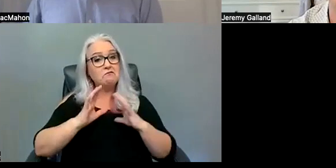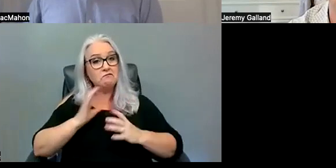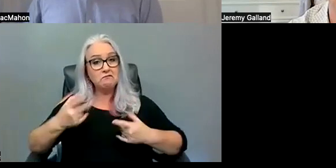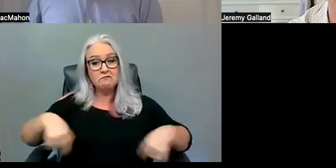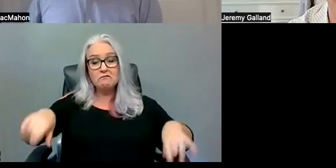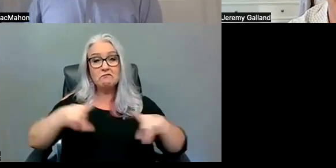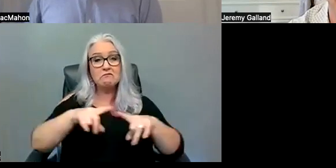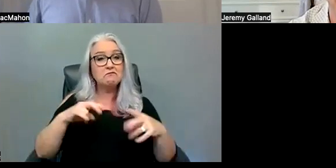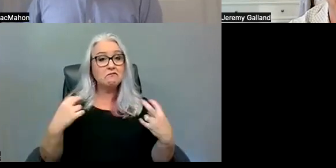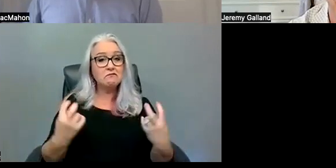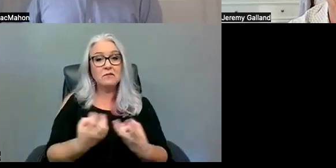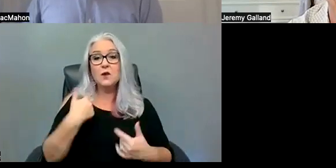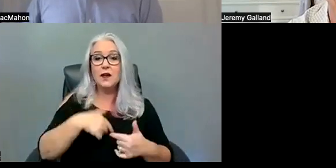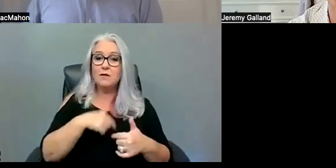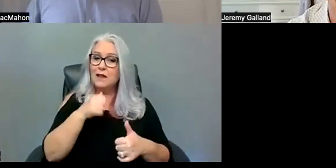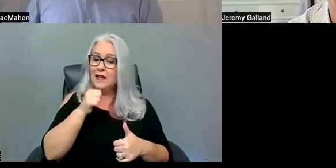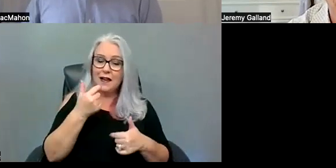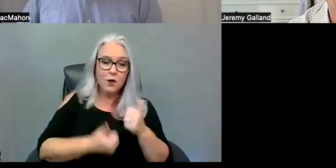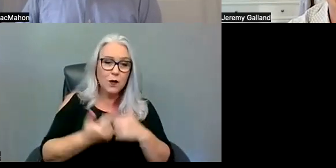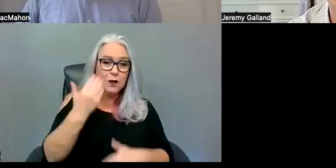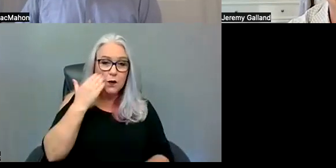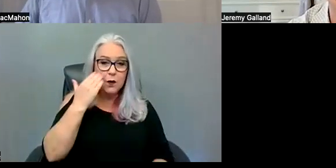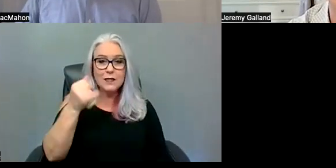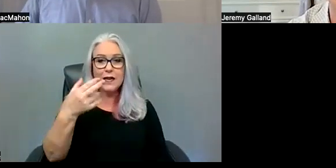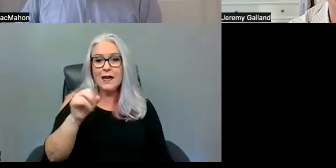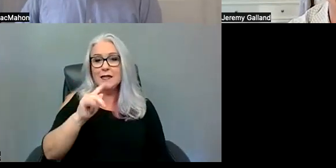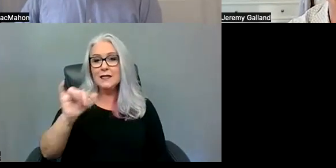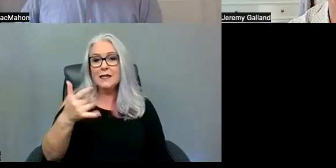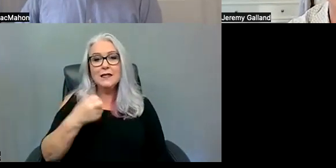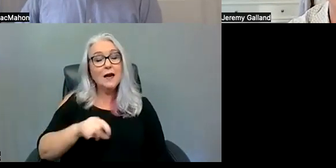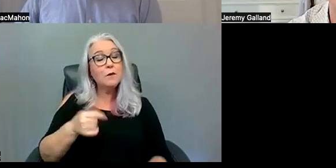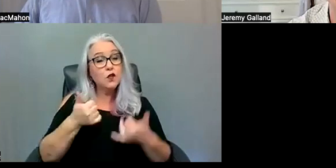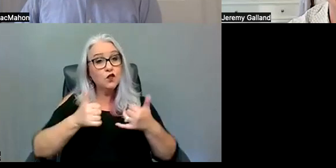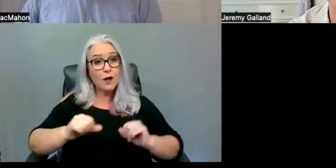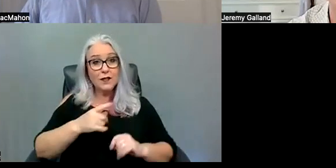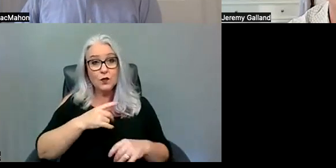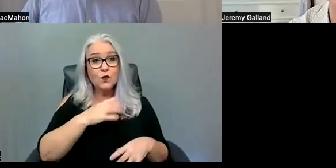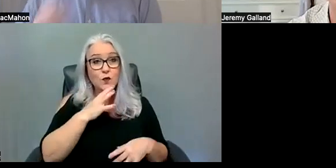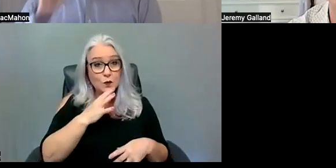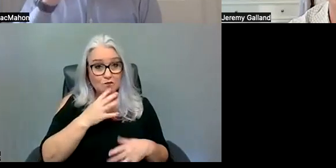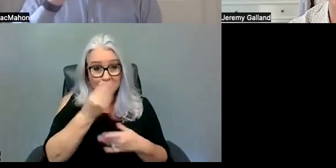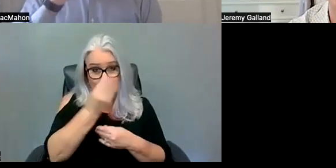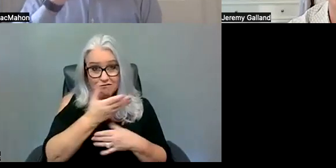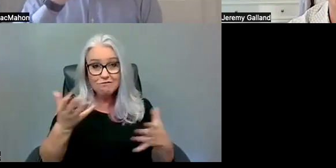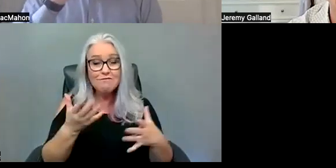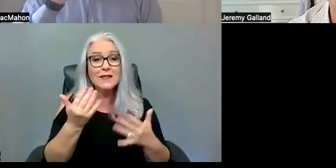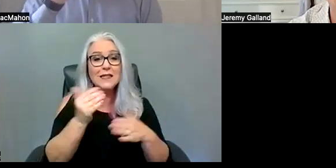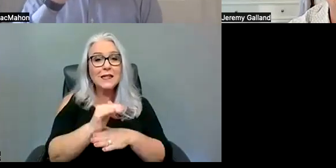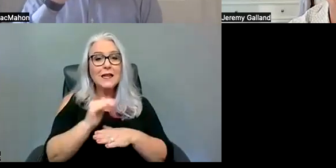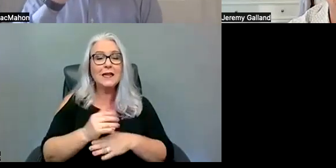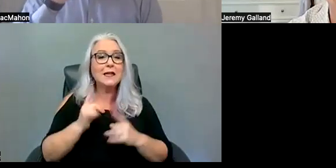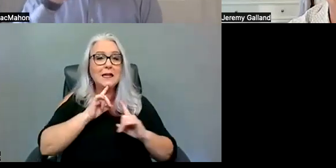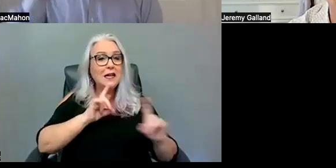though we're a small town. I'm going to try to speak tonight. I'll answer any questions that come to us, but my